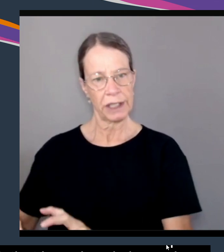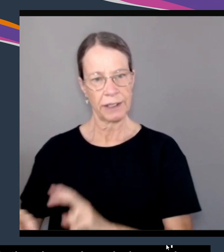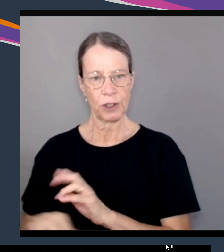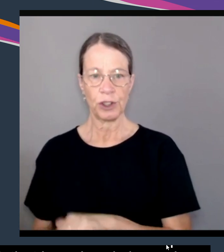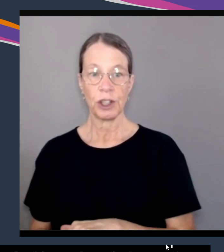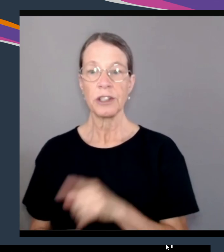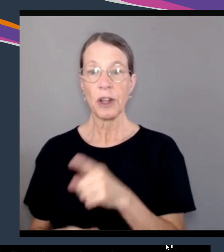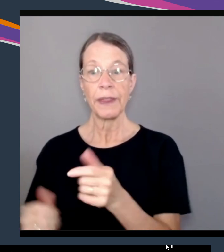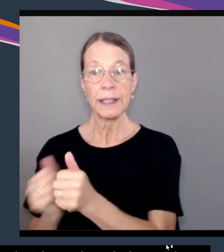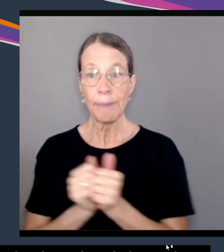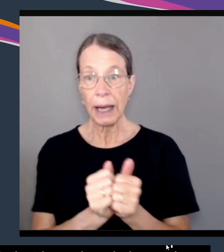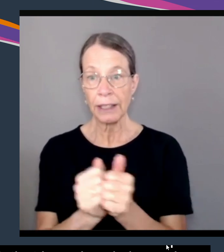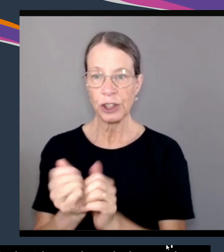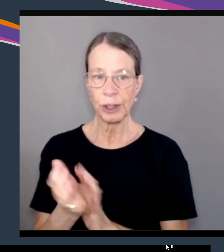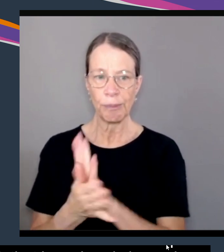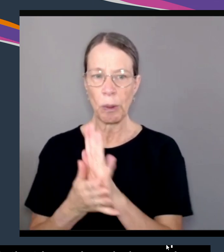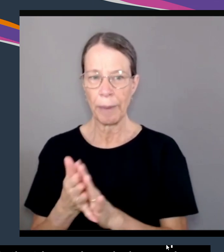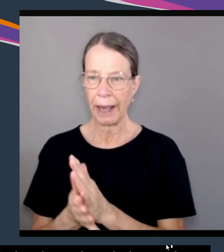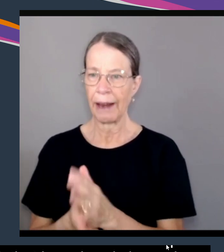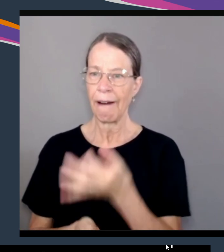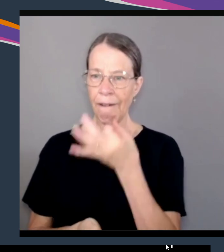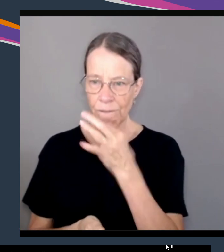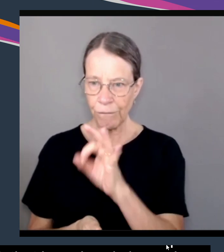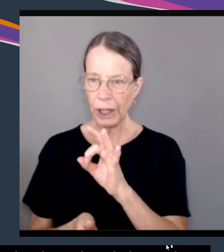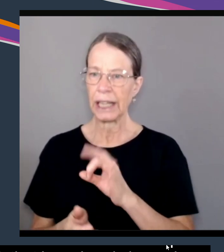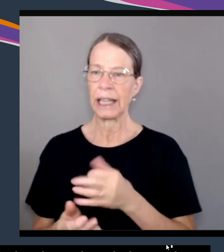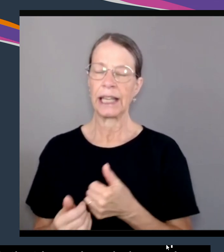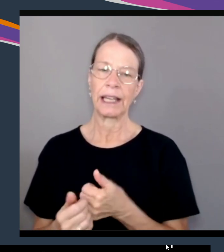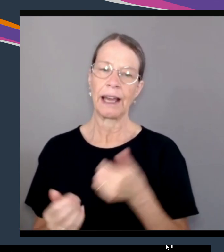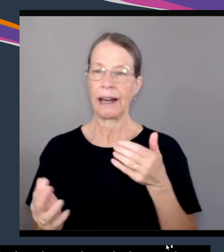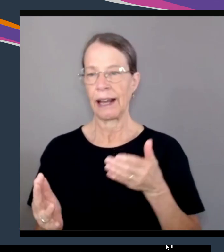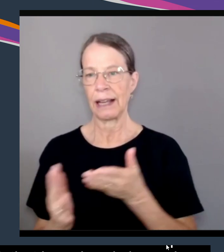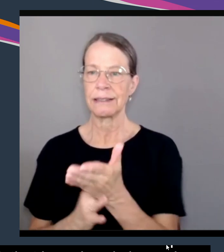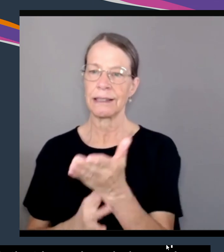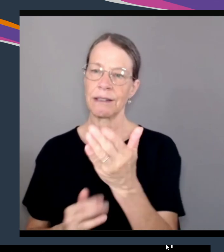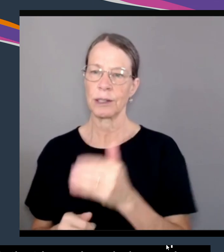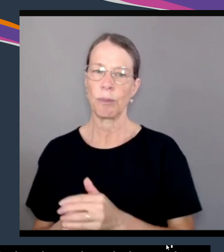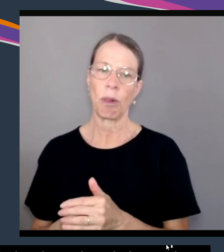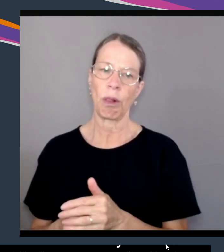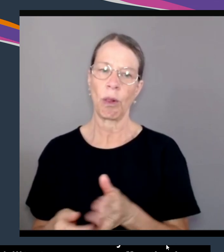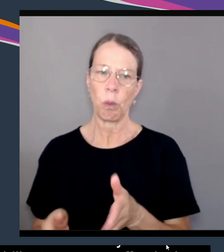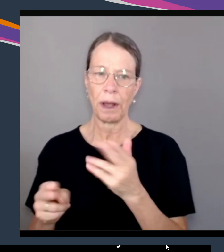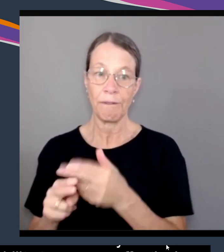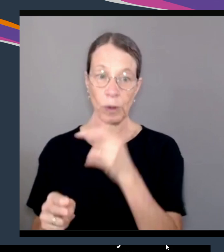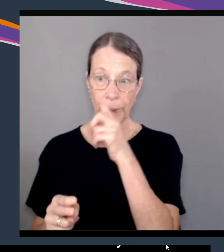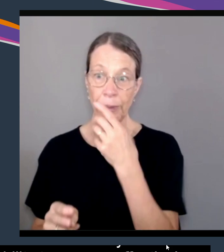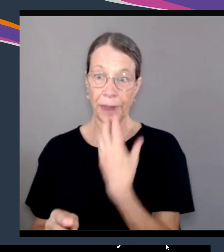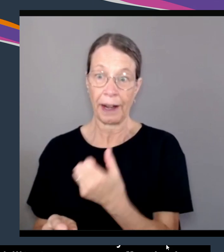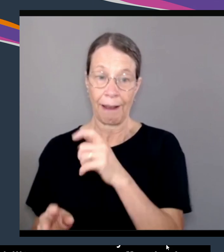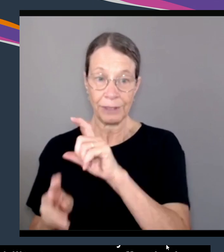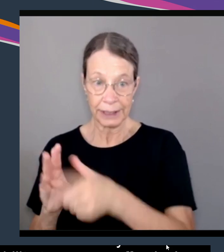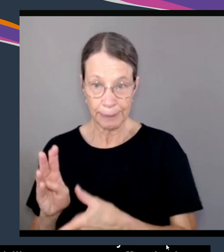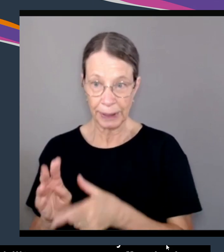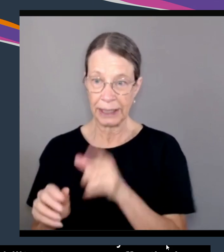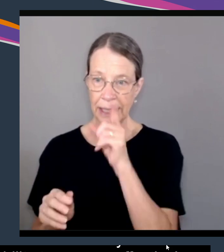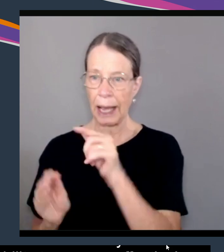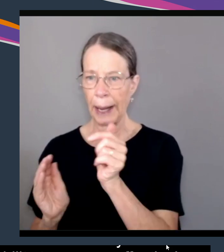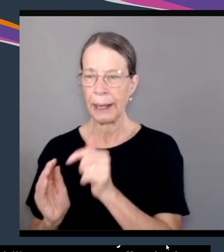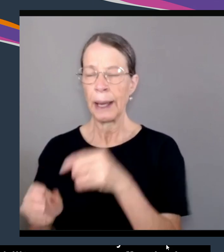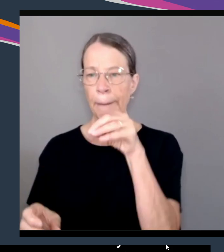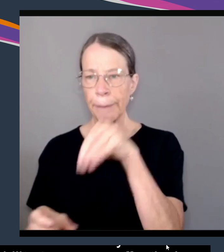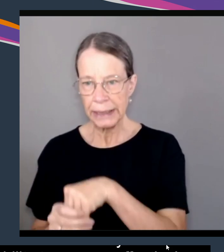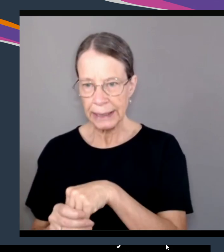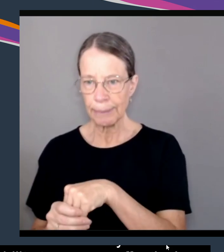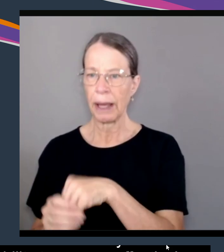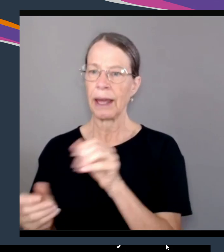a free, accessible pathway for people with disability to participate in, influence and lead research across